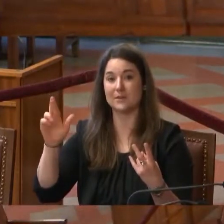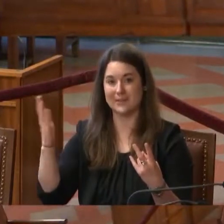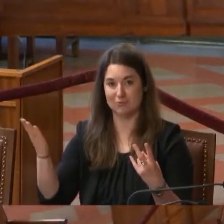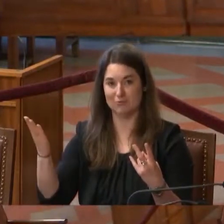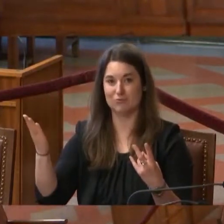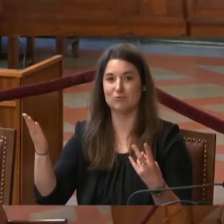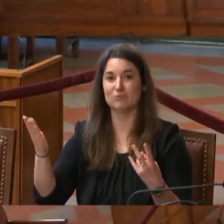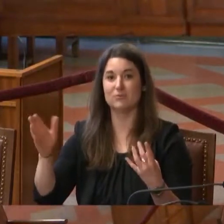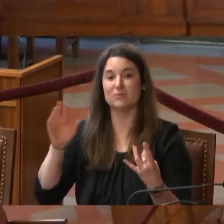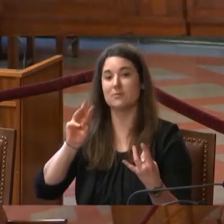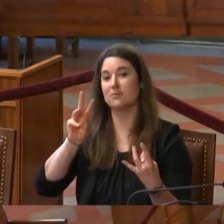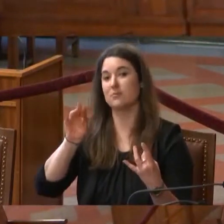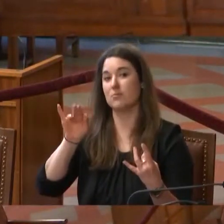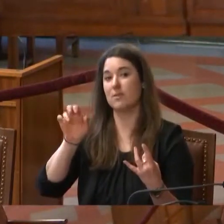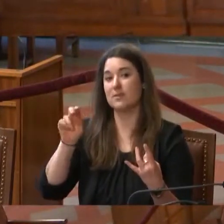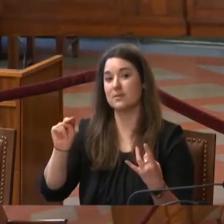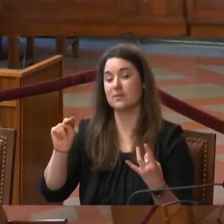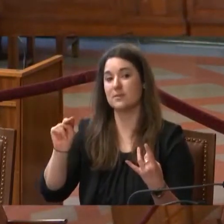Here. Mr. Wilson.